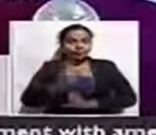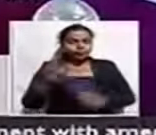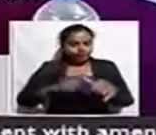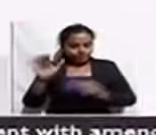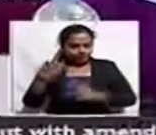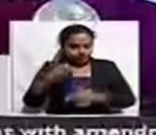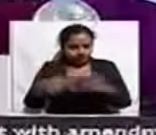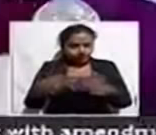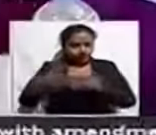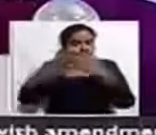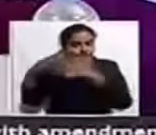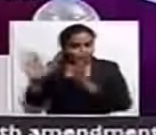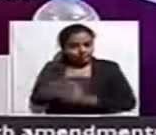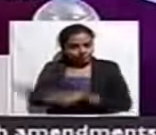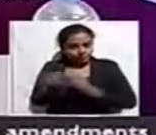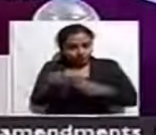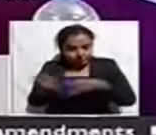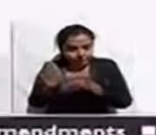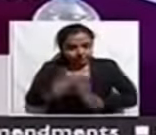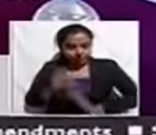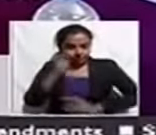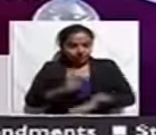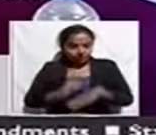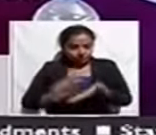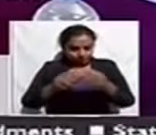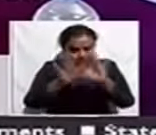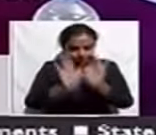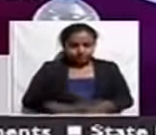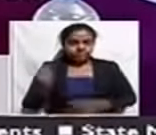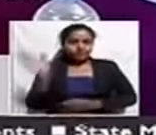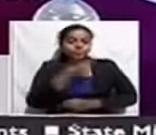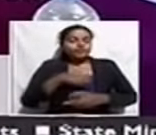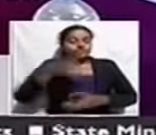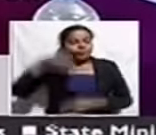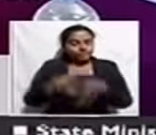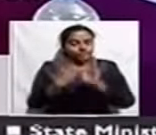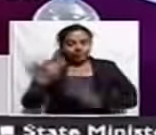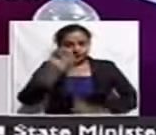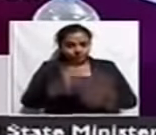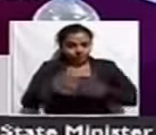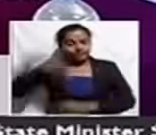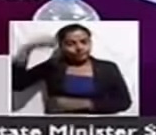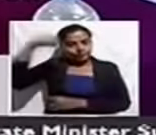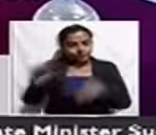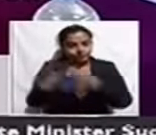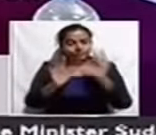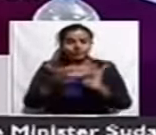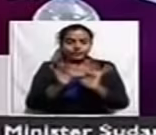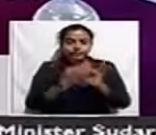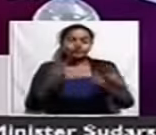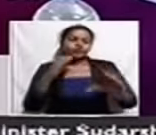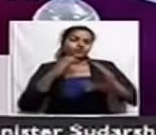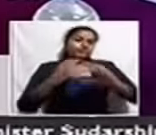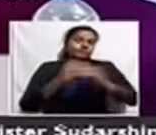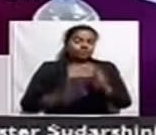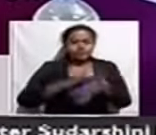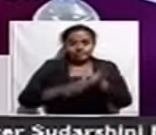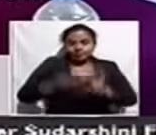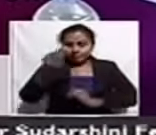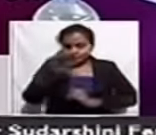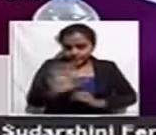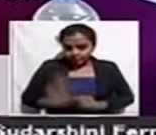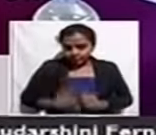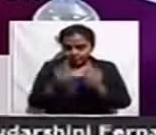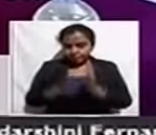utility services such as gas, water, electricity, internet and communication facilities, sewerage and drainage, waste